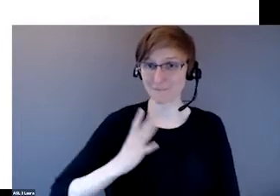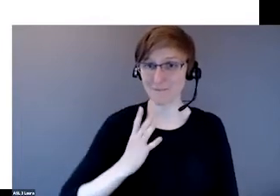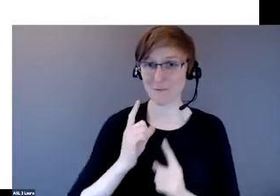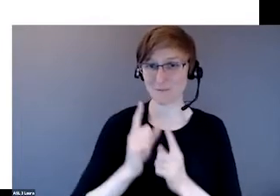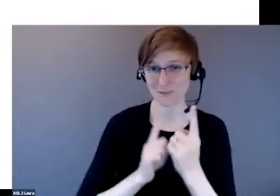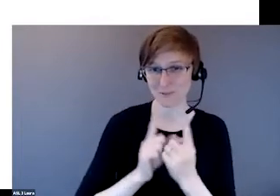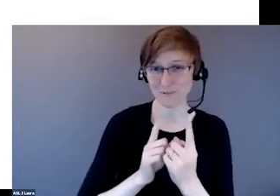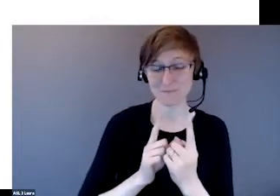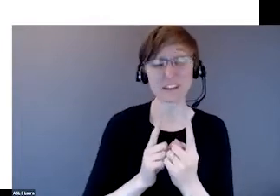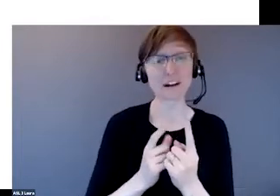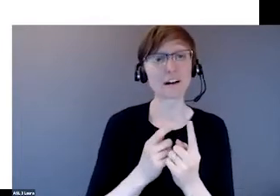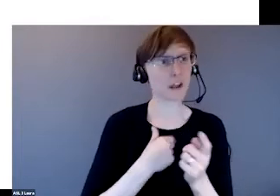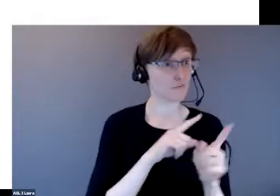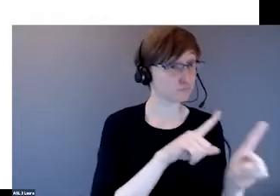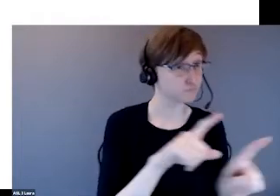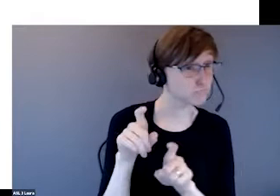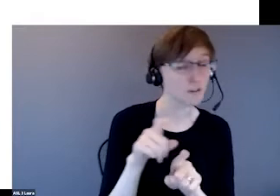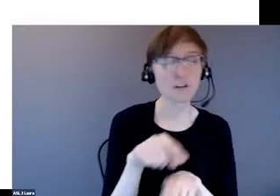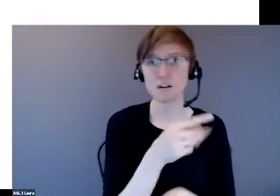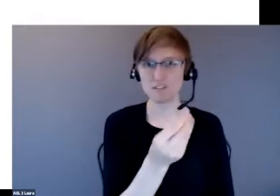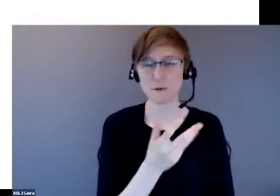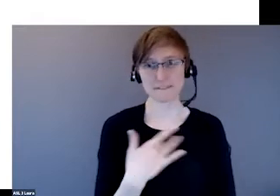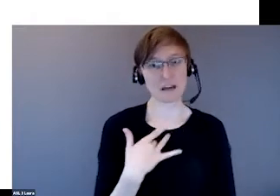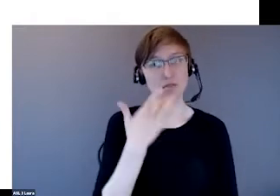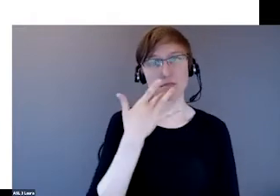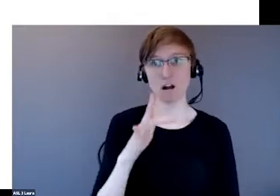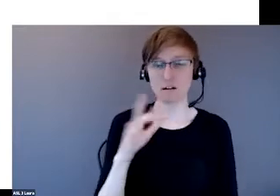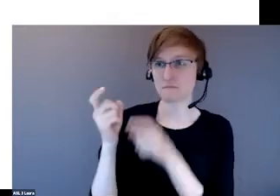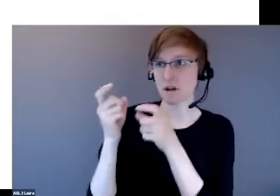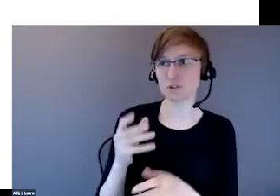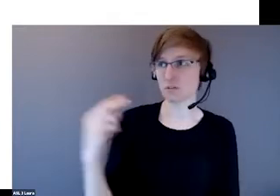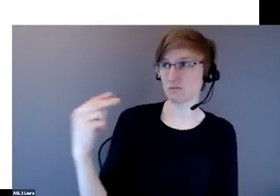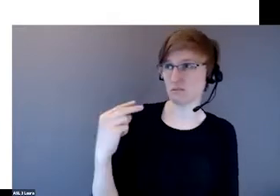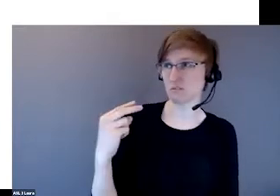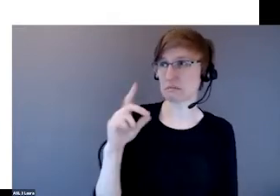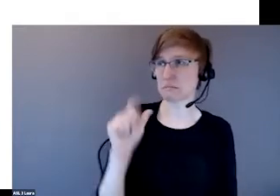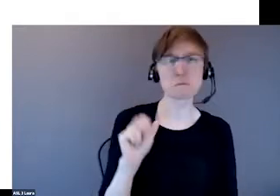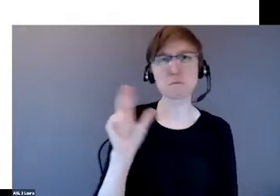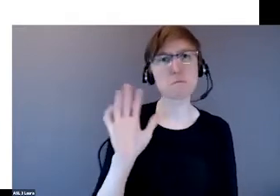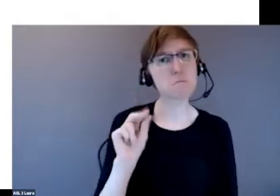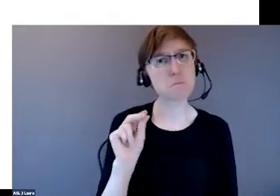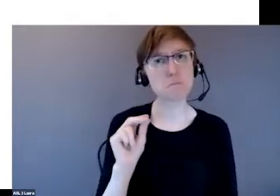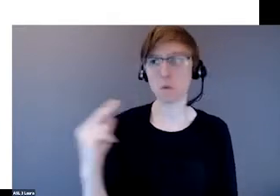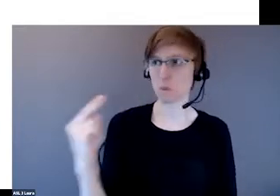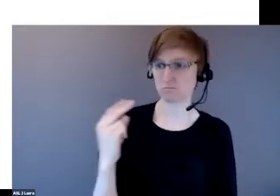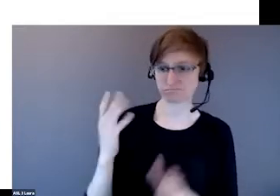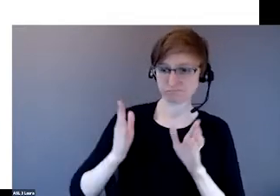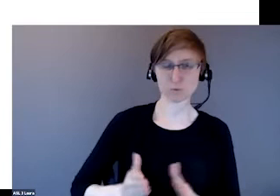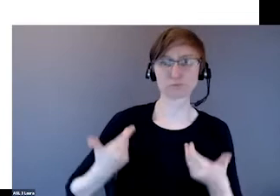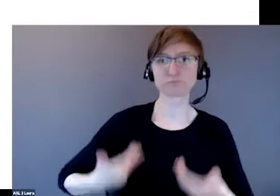manager who didn't see them as a disability, but an individual, and then therefore gave them that informal mentorship, which helped them advance.